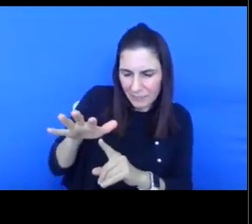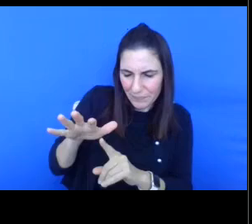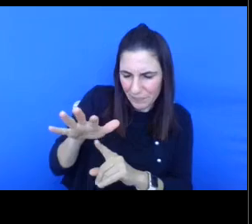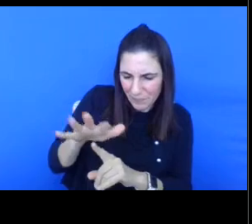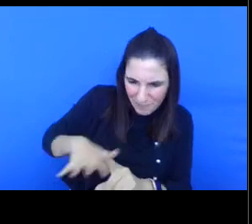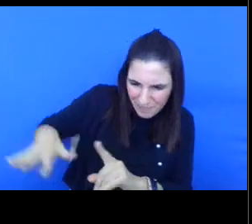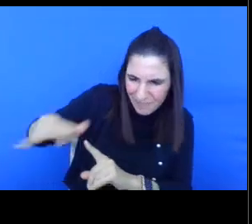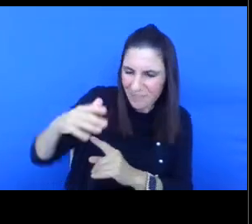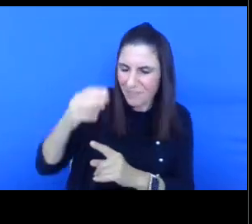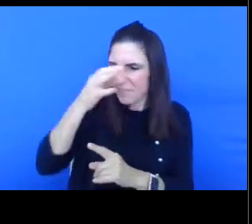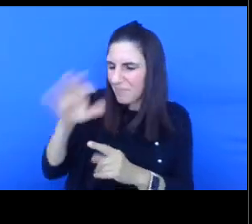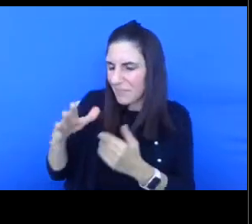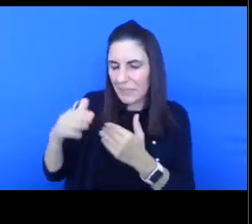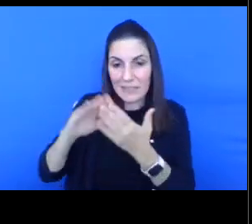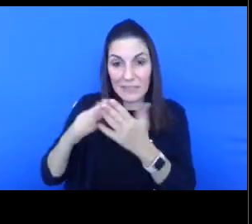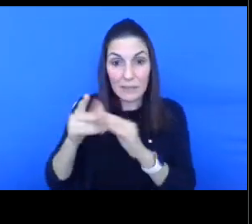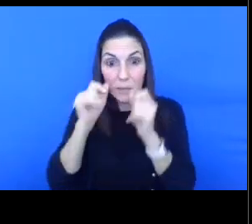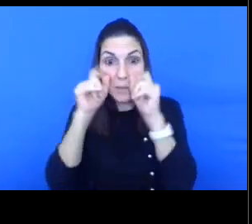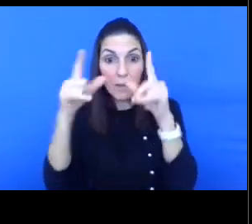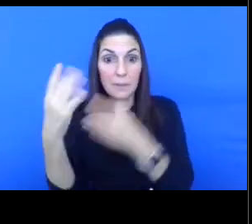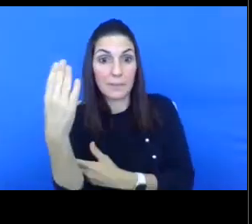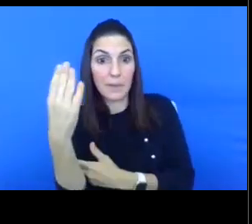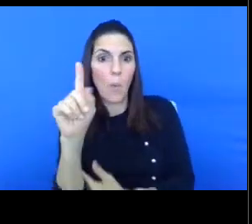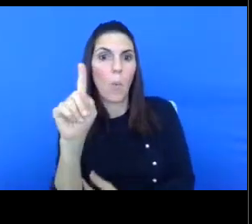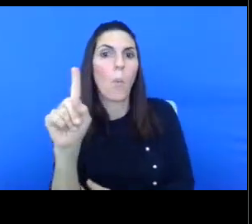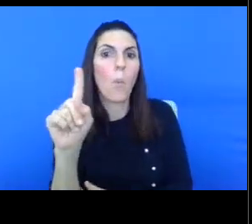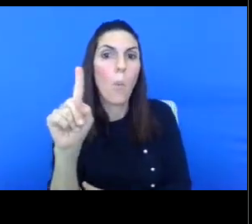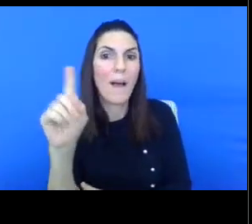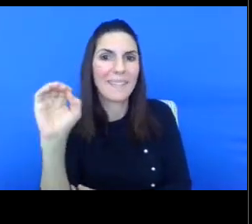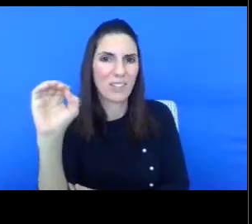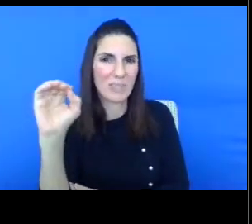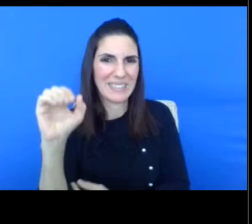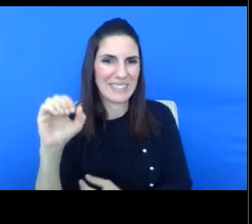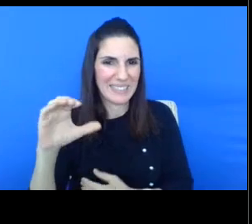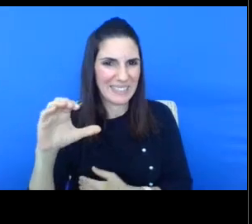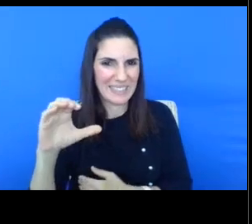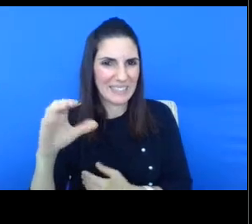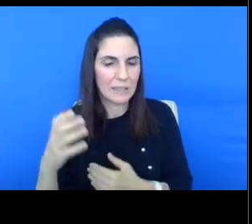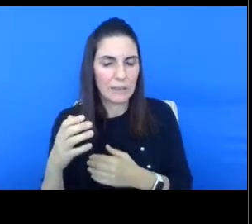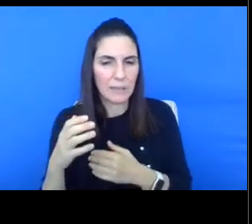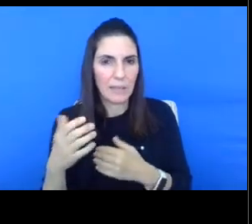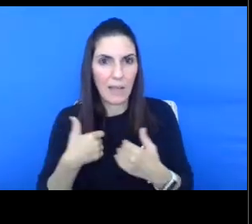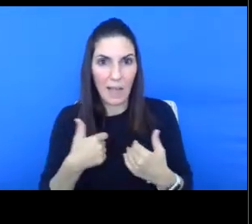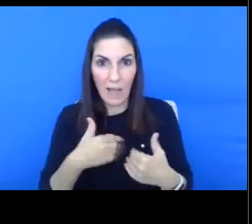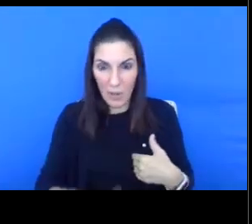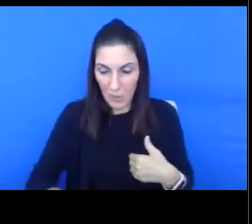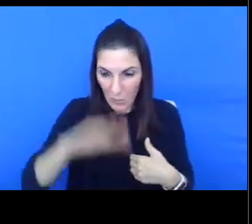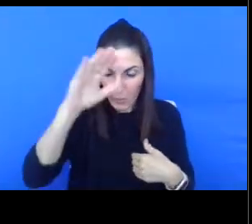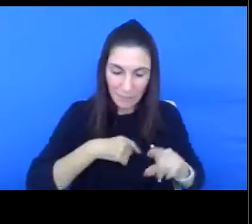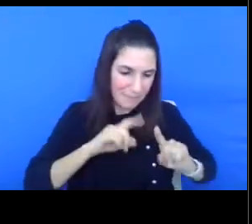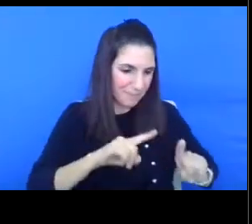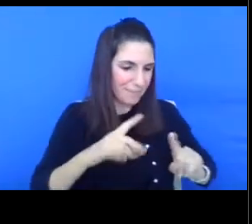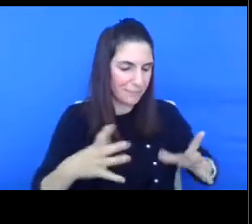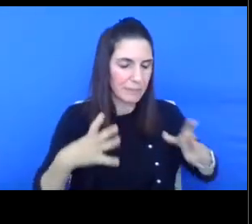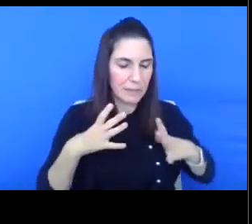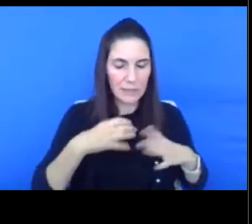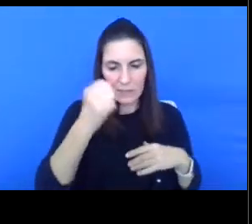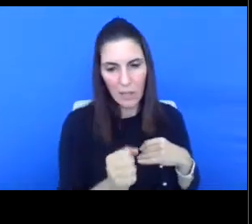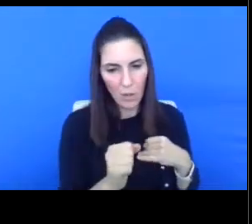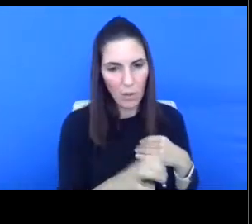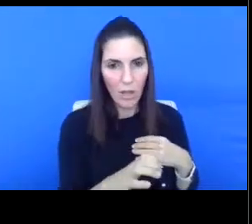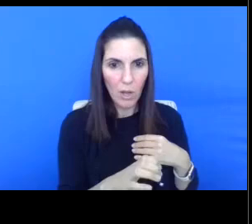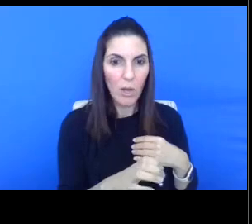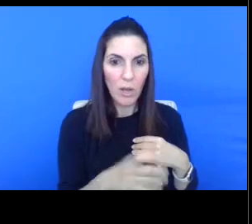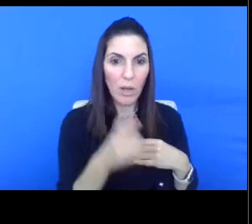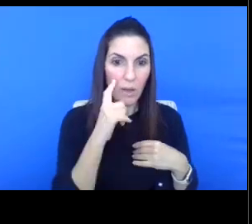They woke up to a temperature of 1 degree. I grew up as a kid going to vacation in South Carolina low country, so let's